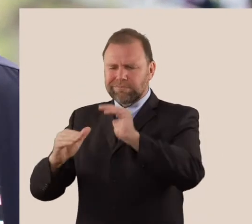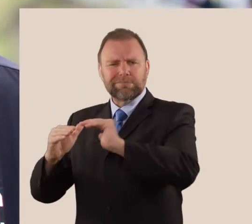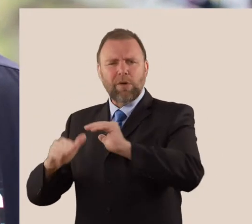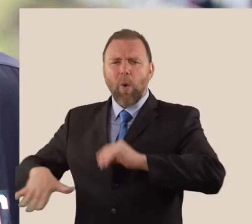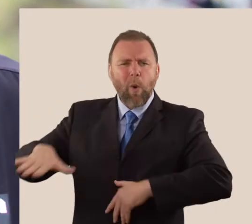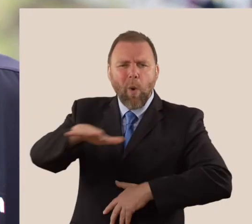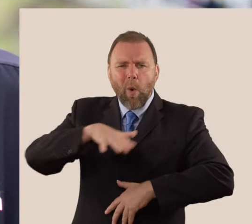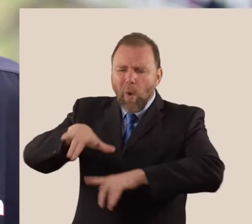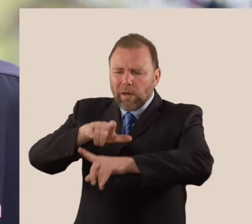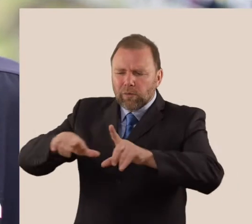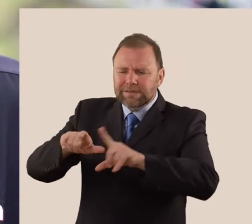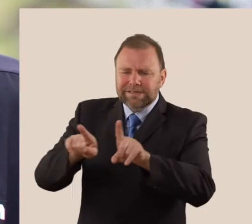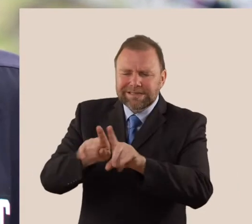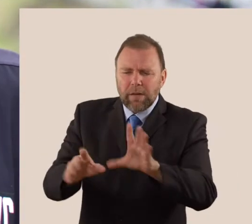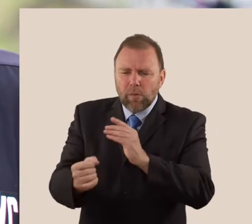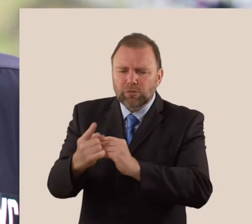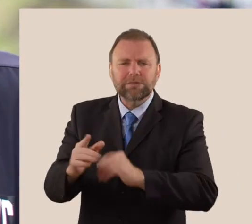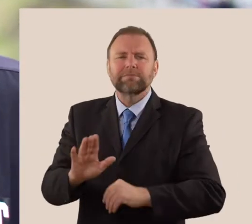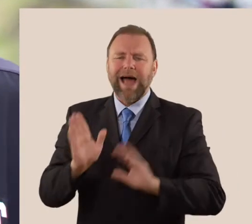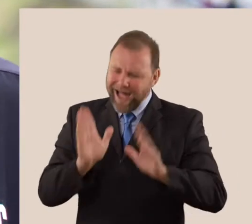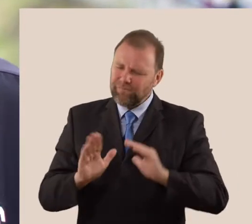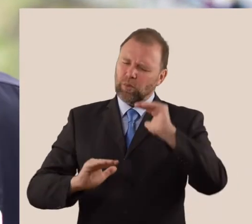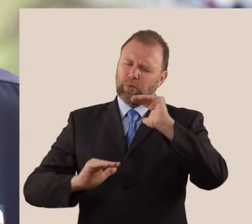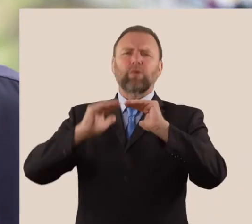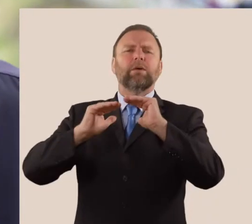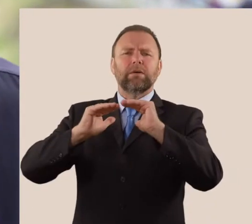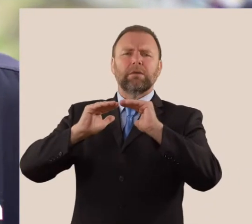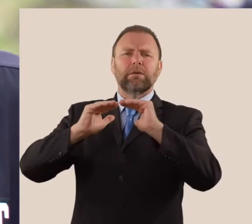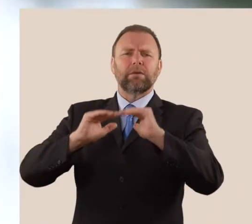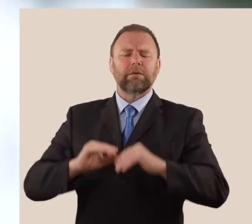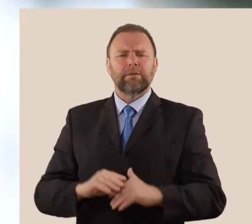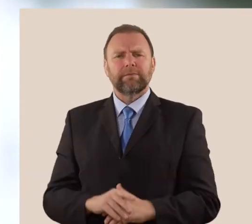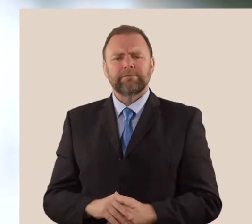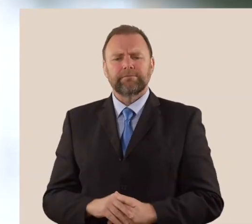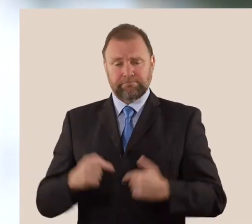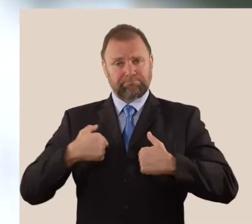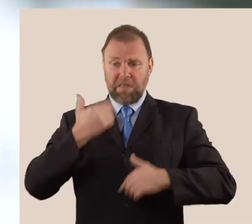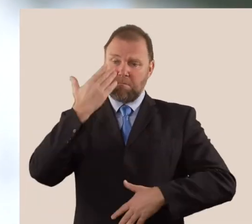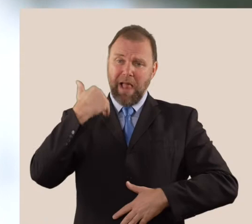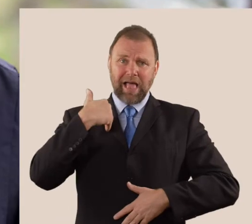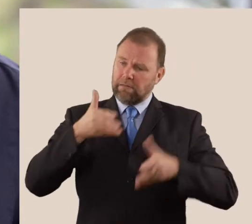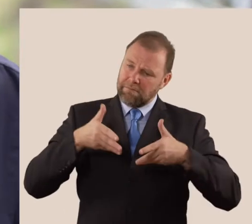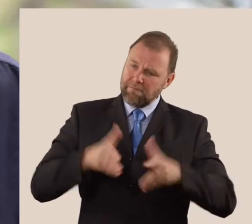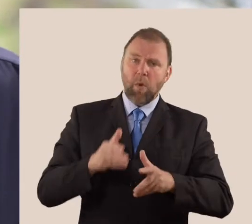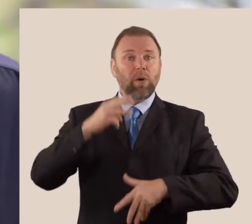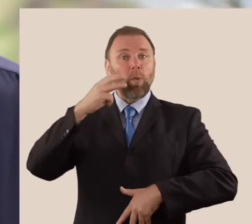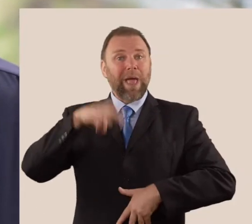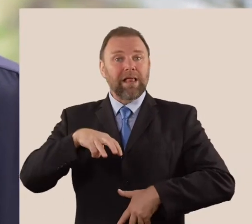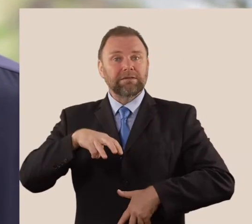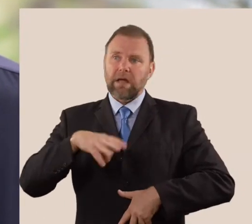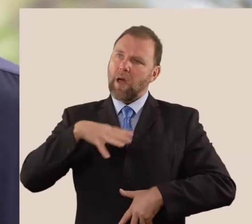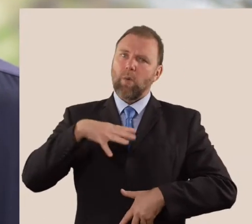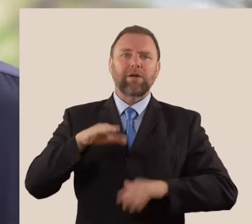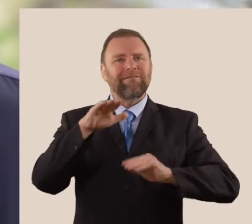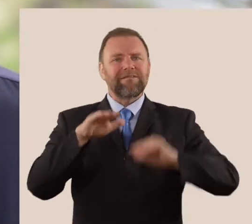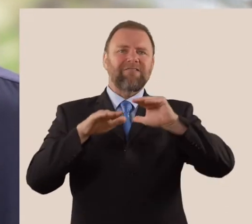not all communities have the same opportunities, and we really have to do something to remedy that. I'm black, born in Wales,